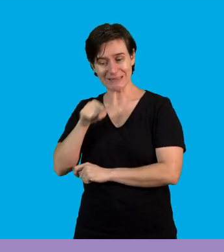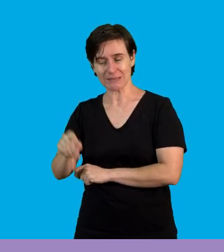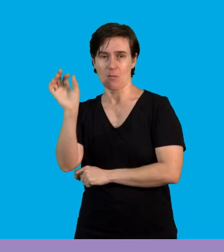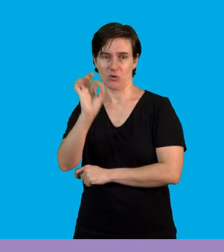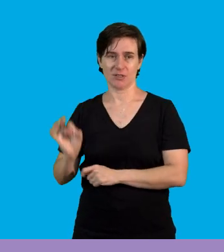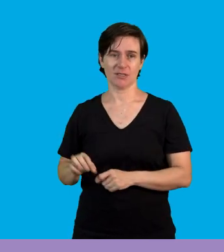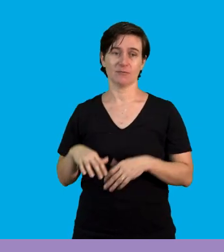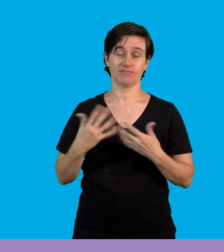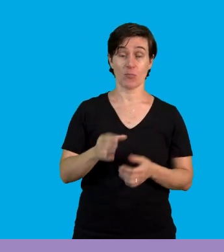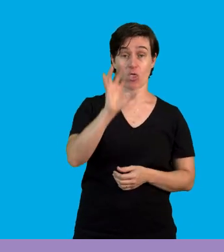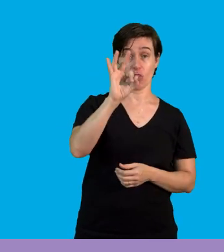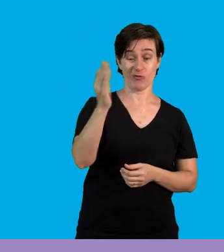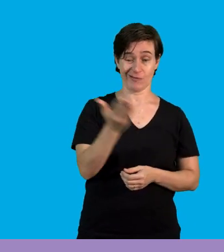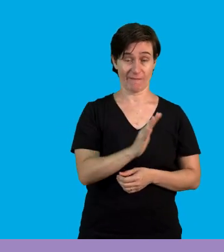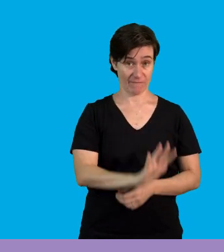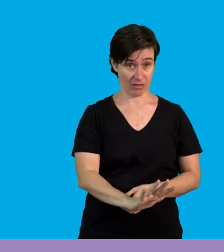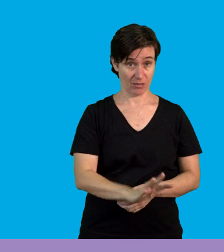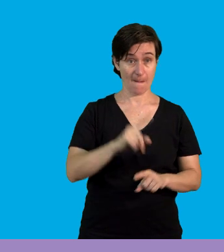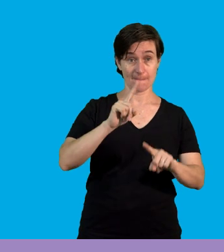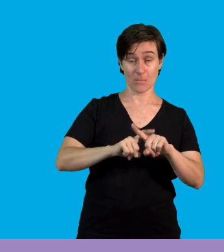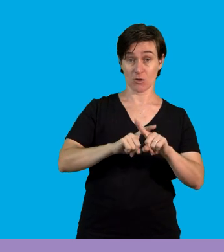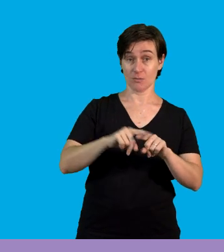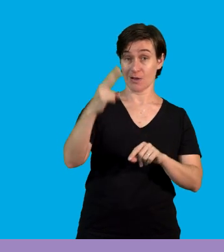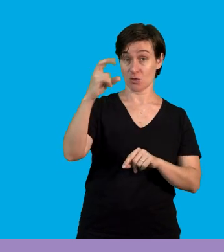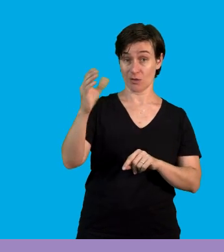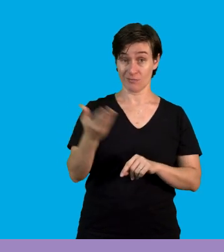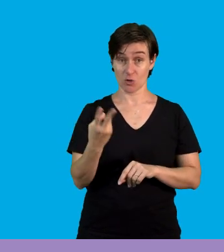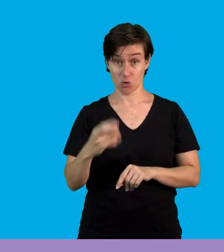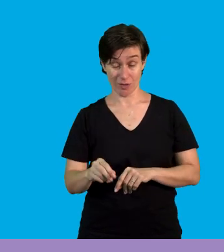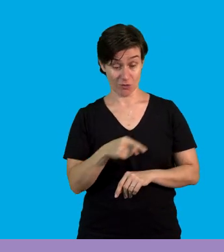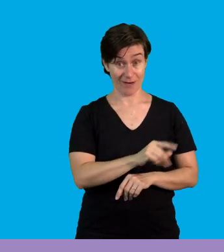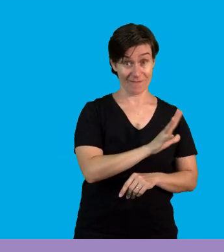one, 3/5 multiplied by